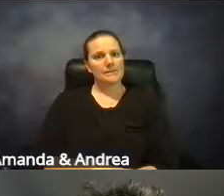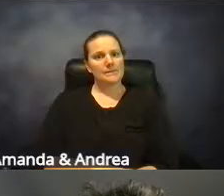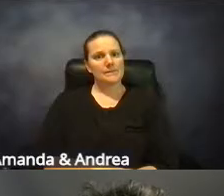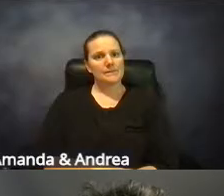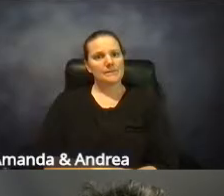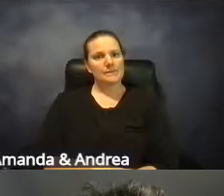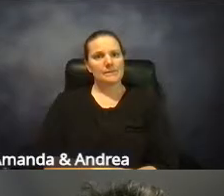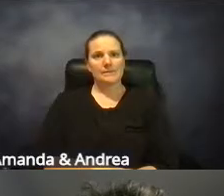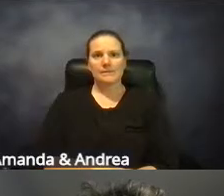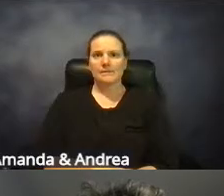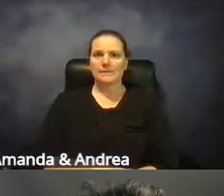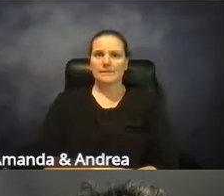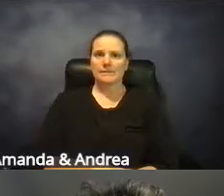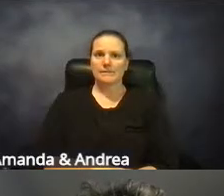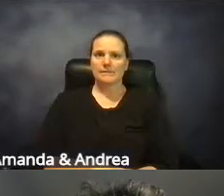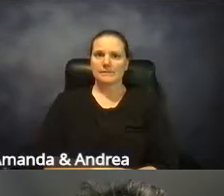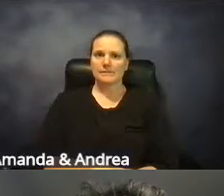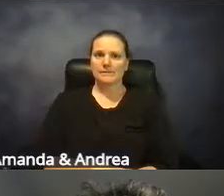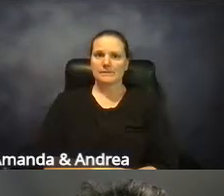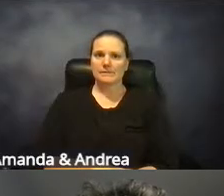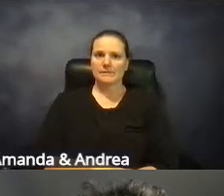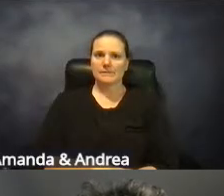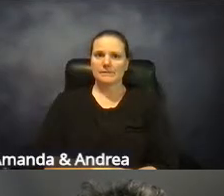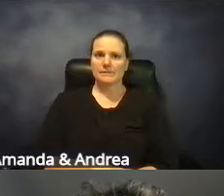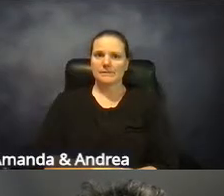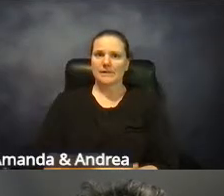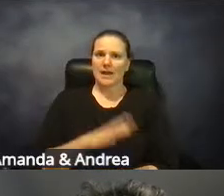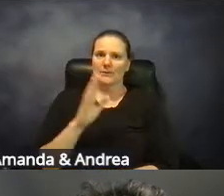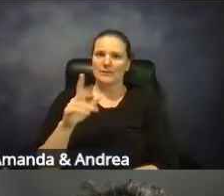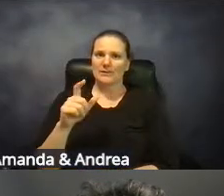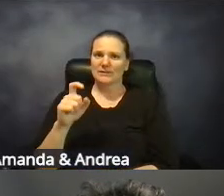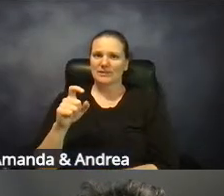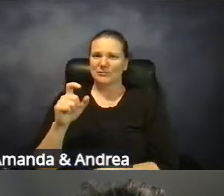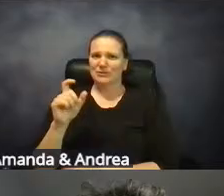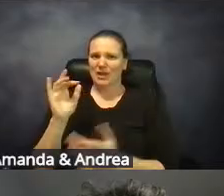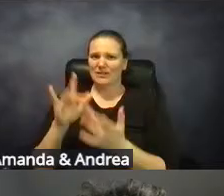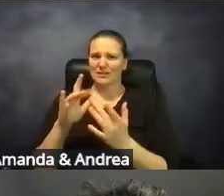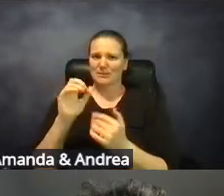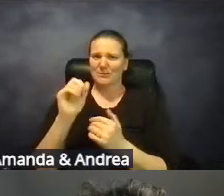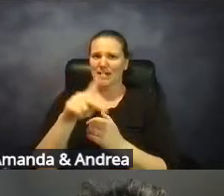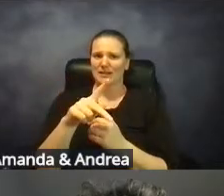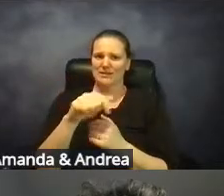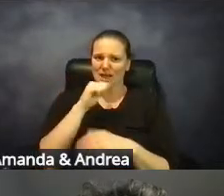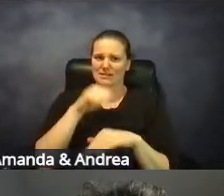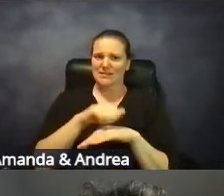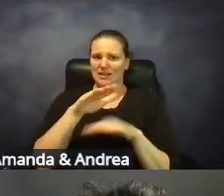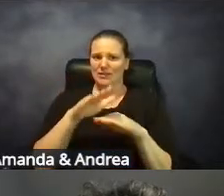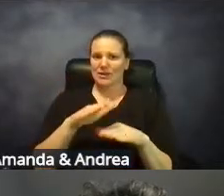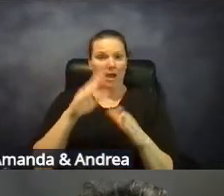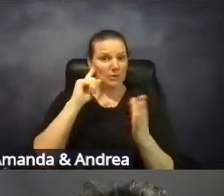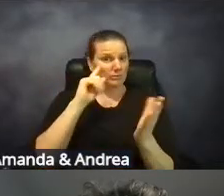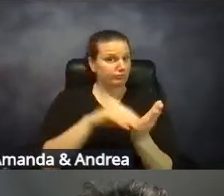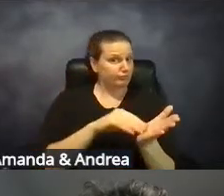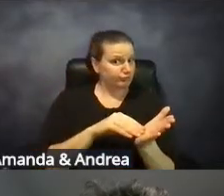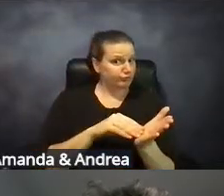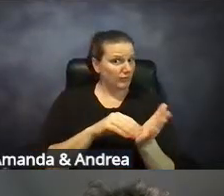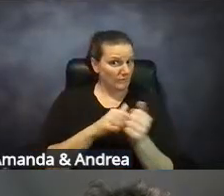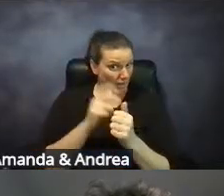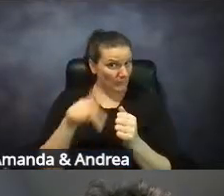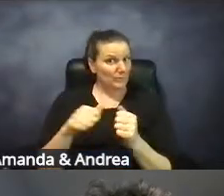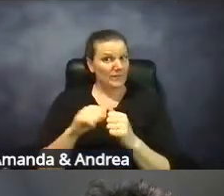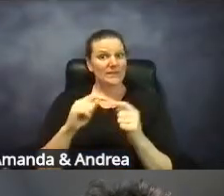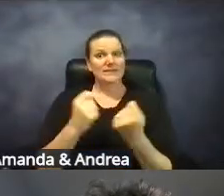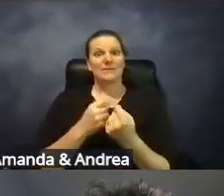I will actually have to get back to you on that as the not sender. So I've taken note of your question and I will follow up with the team. Thank you,